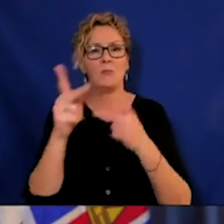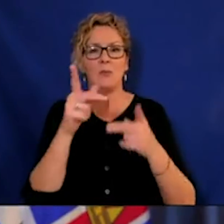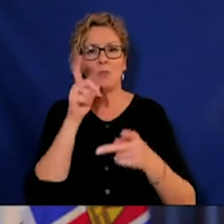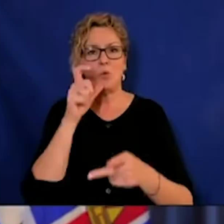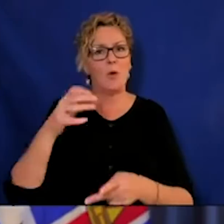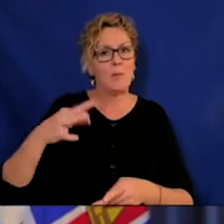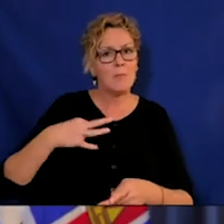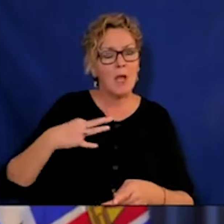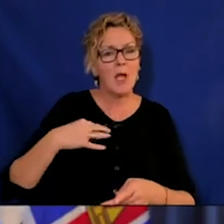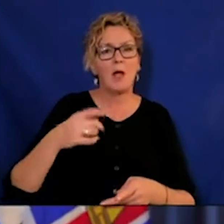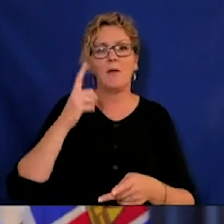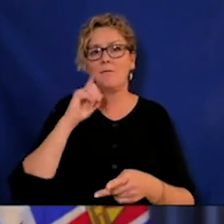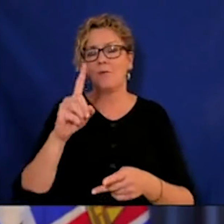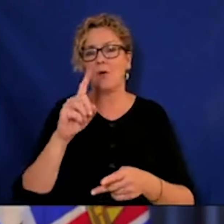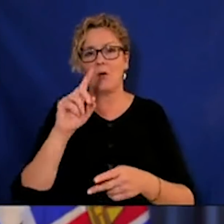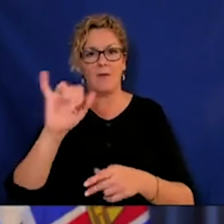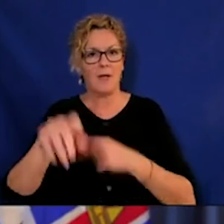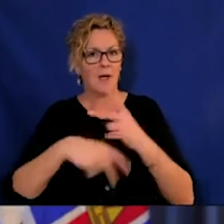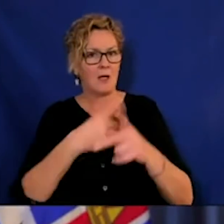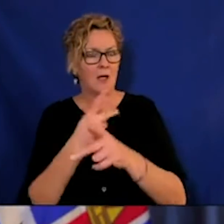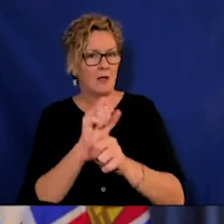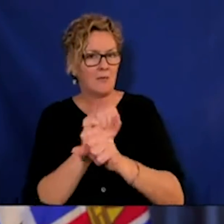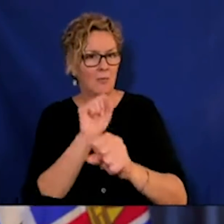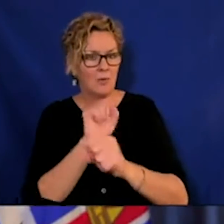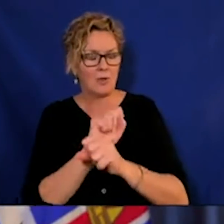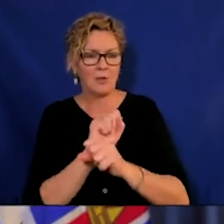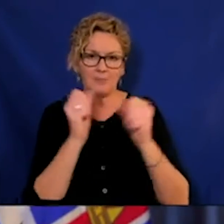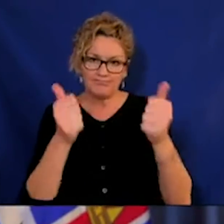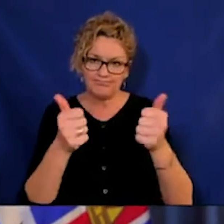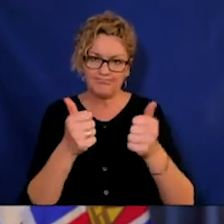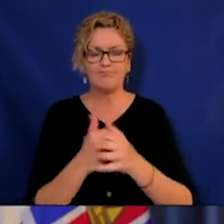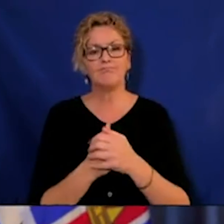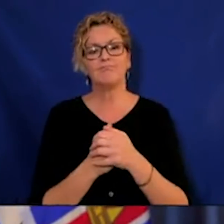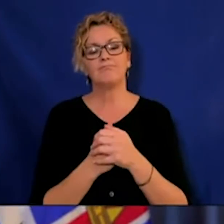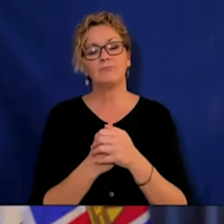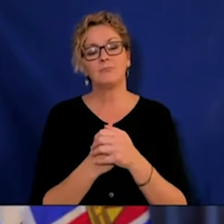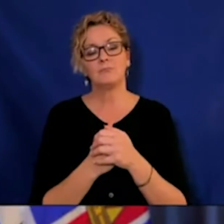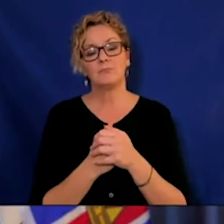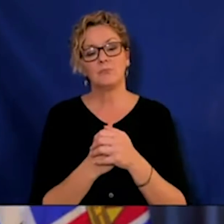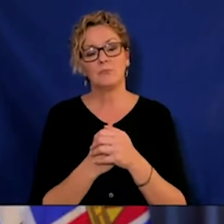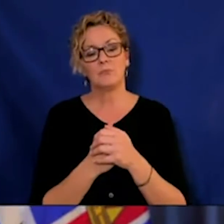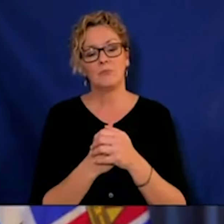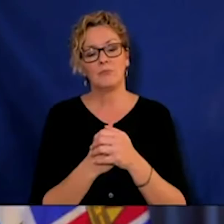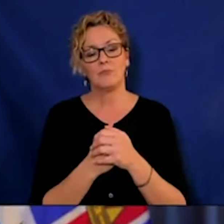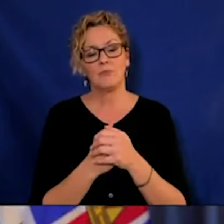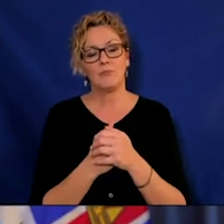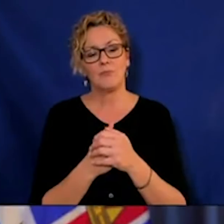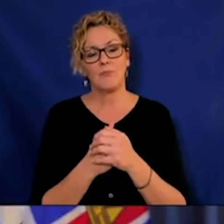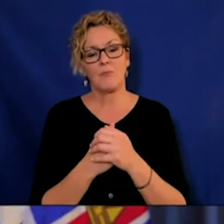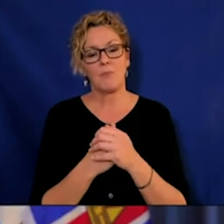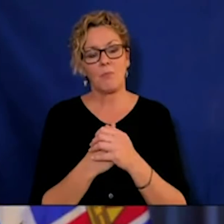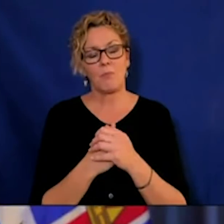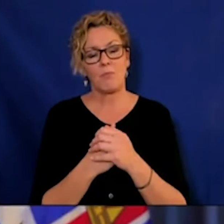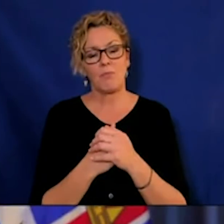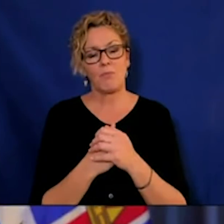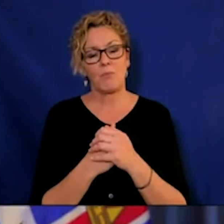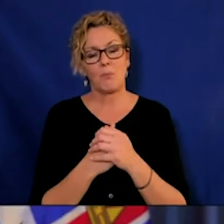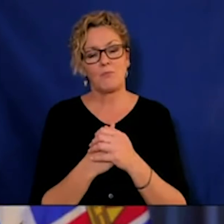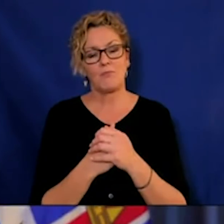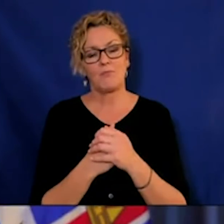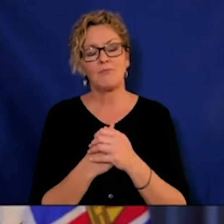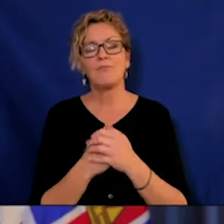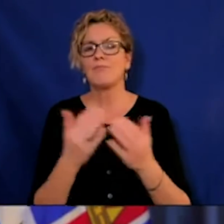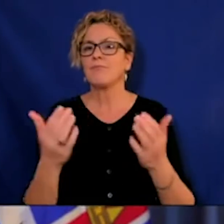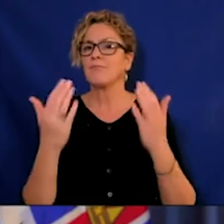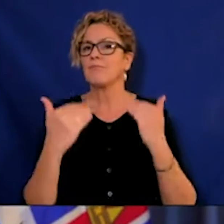truly is extraordinary. And finally, I'd just like to note, to talk